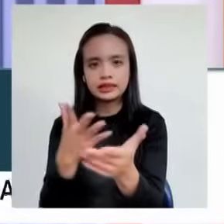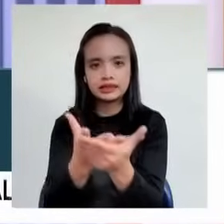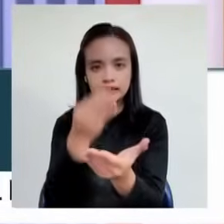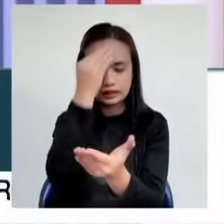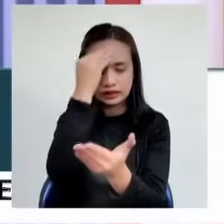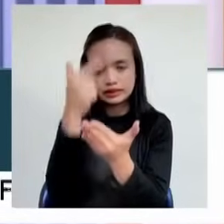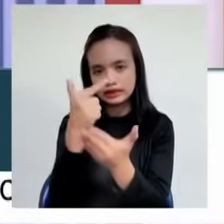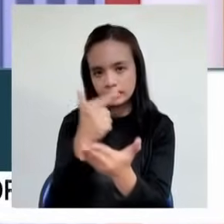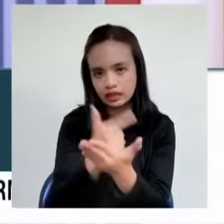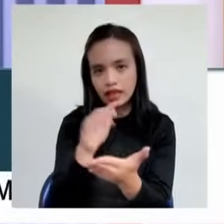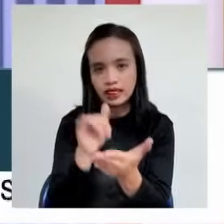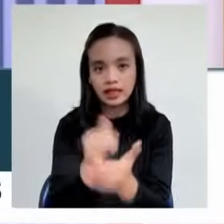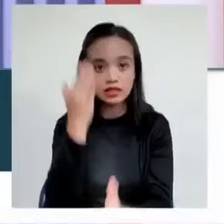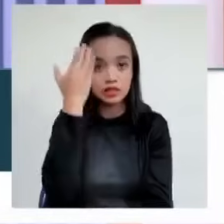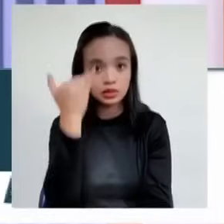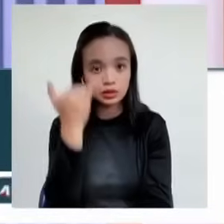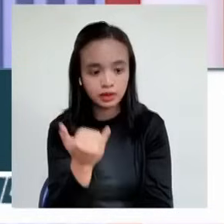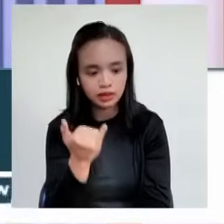That's why